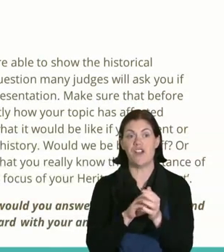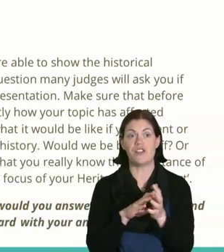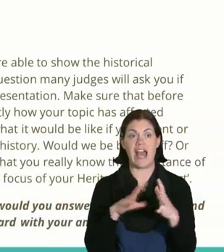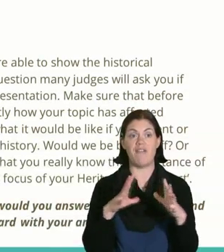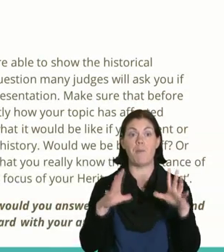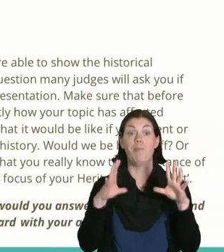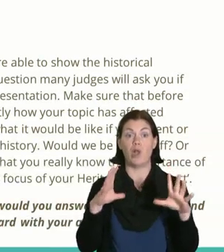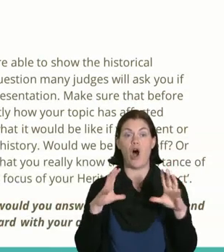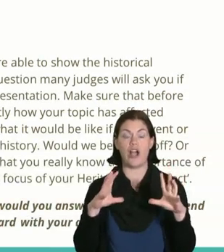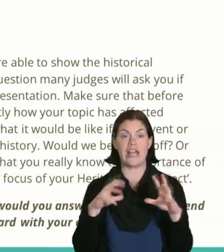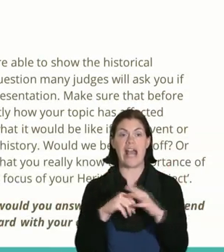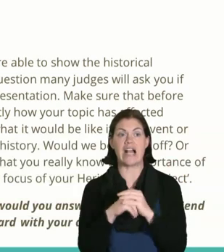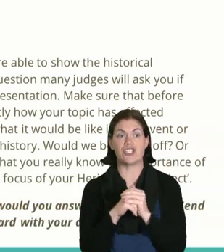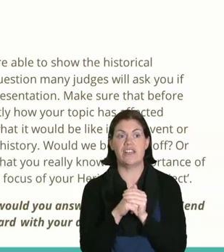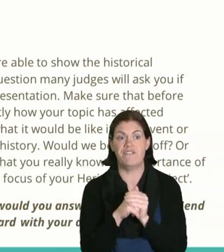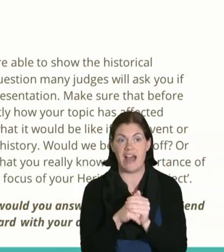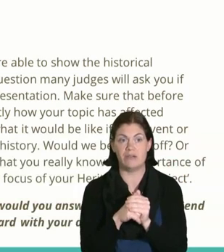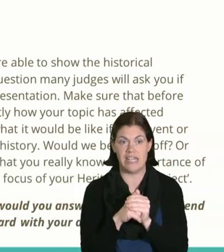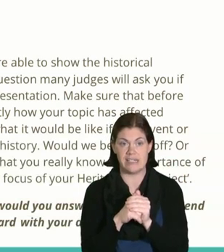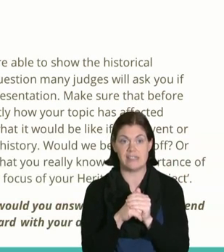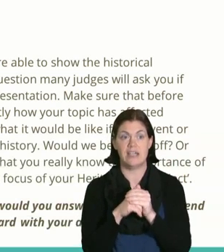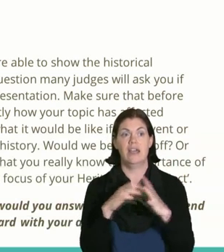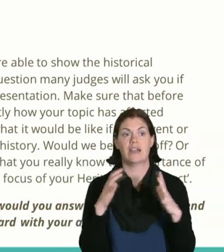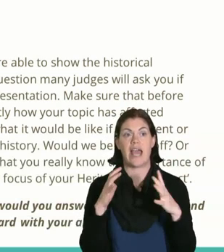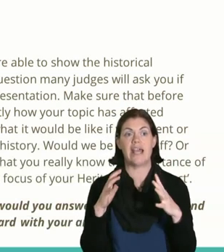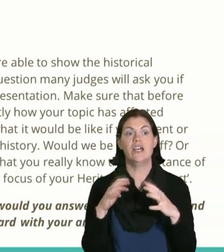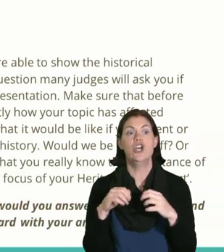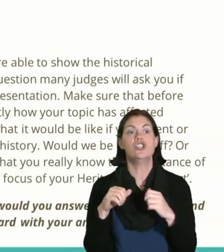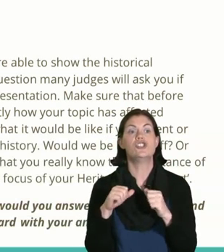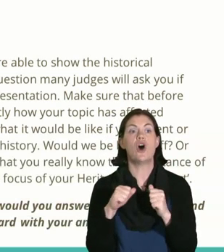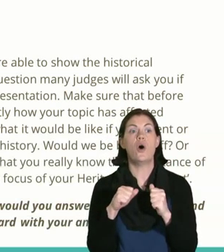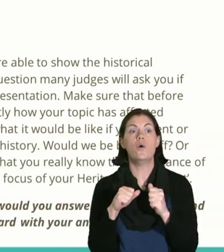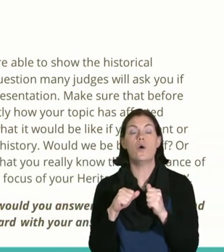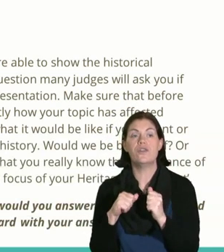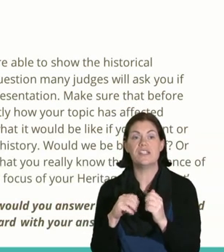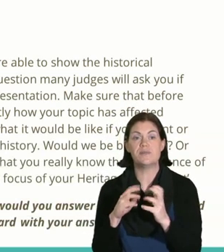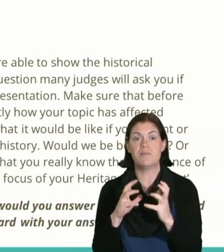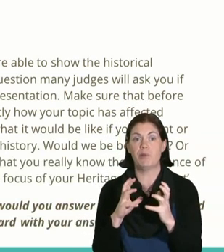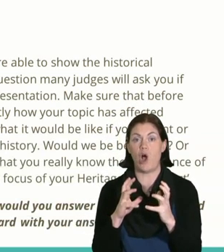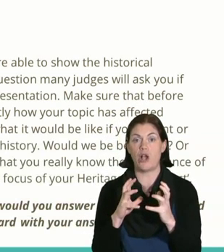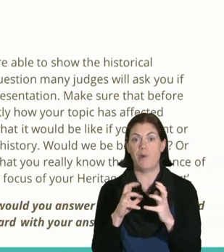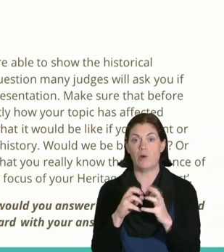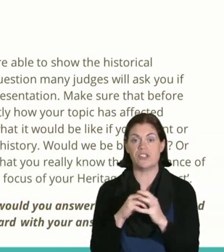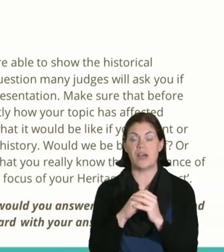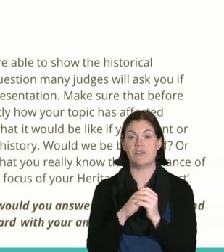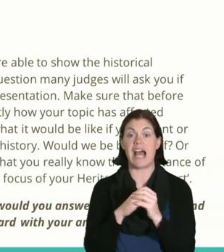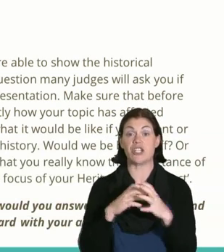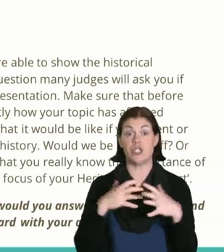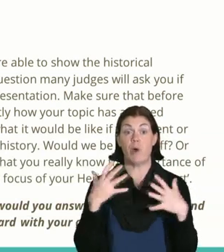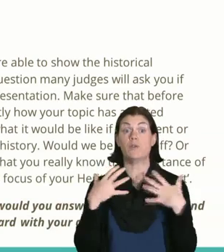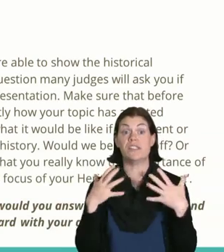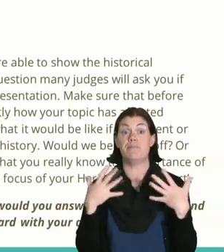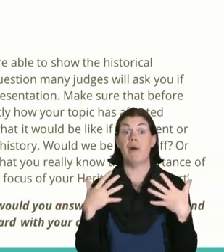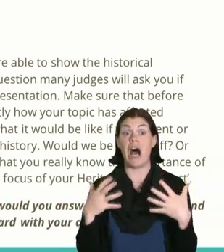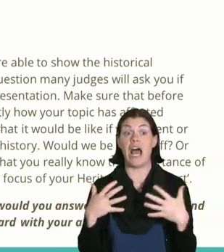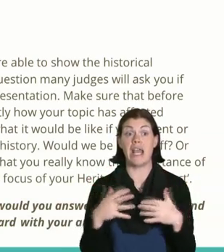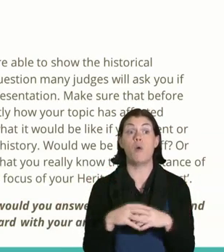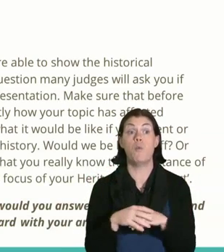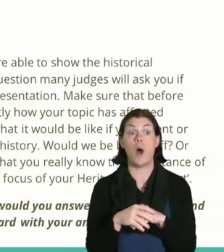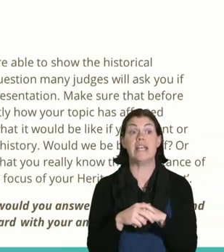Heritage Fair, they have a blog, and I actually found this. Okay. So this was a blog post that was actually